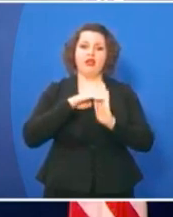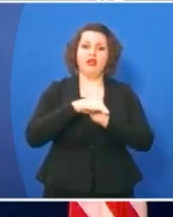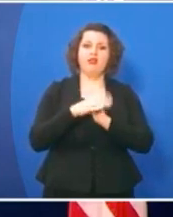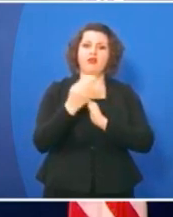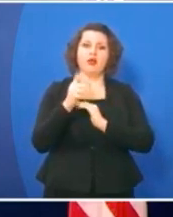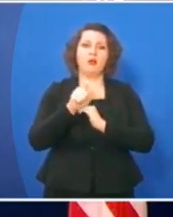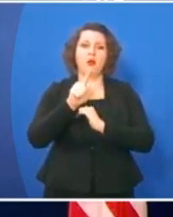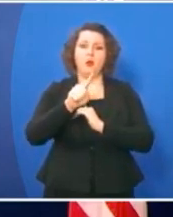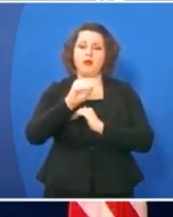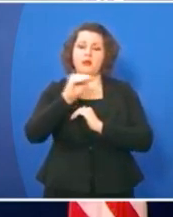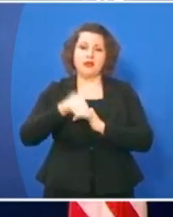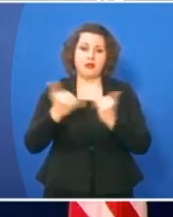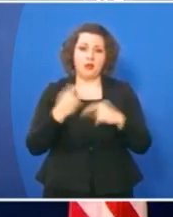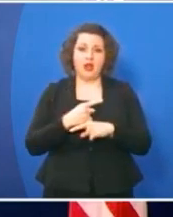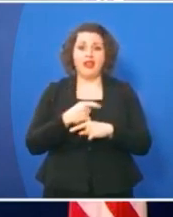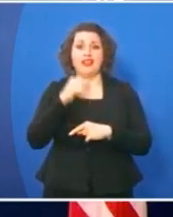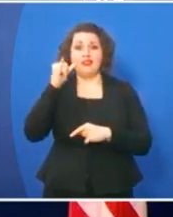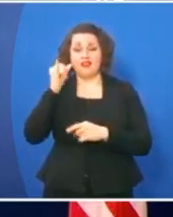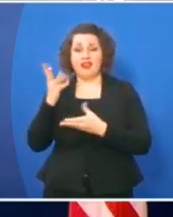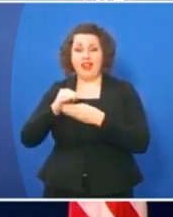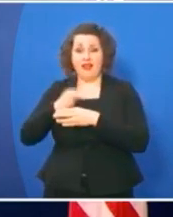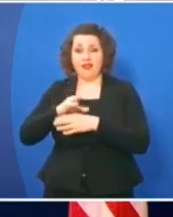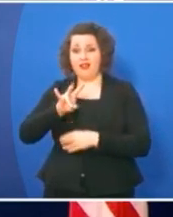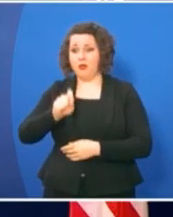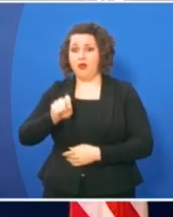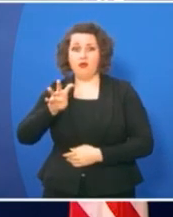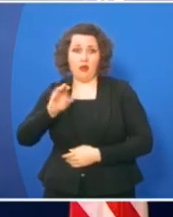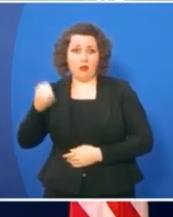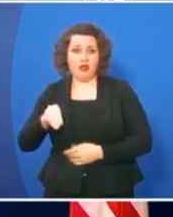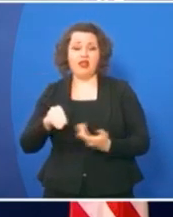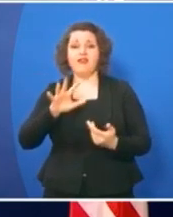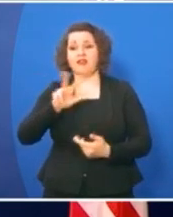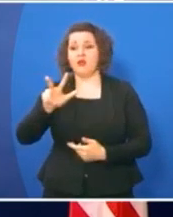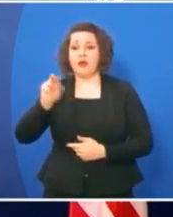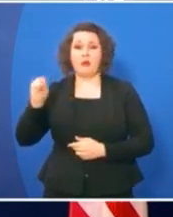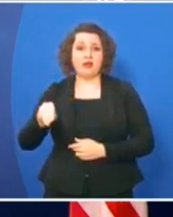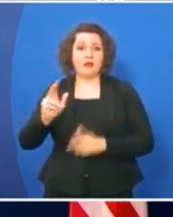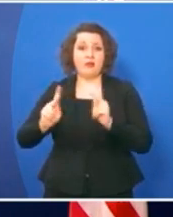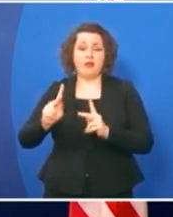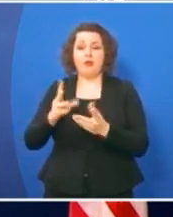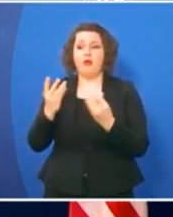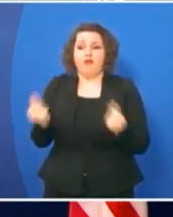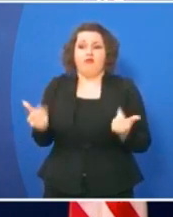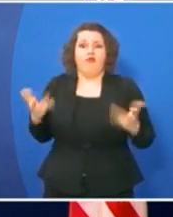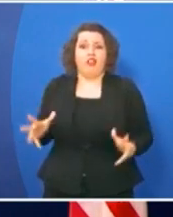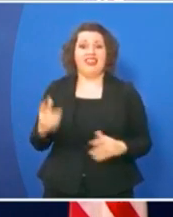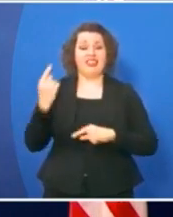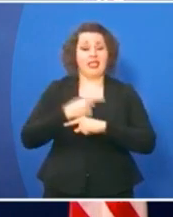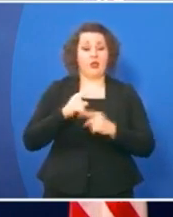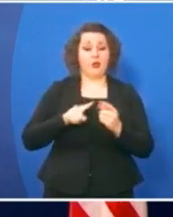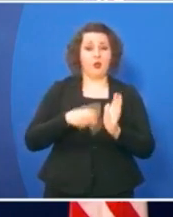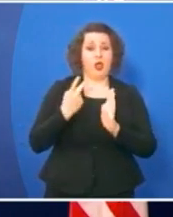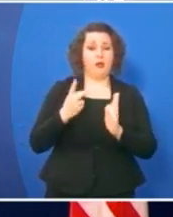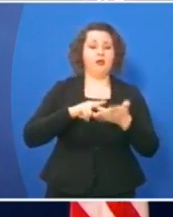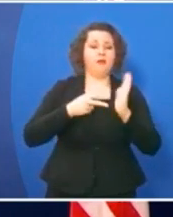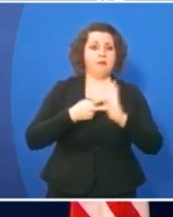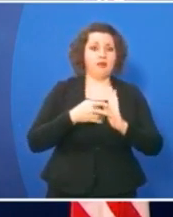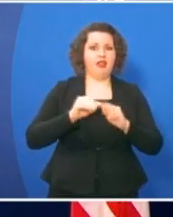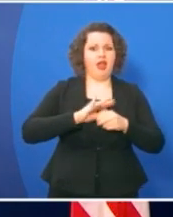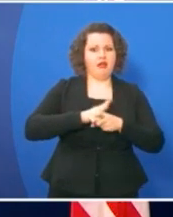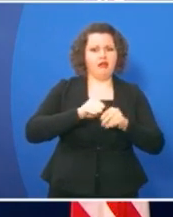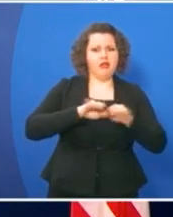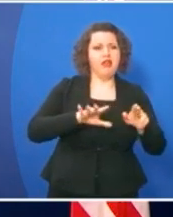was 7.4%. We have 53% of Iowans that have recovered. Our days to double, which talks about the spread of the virus,